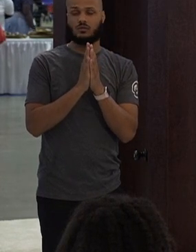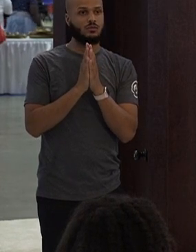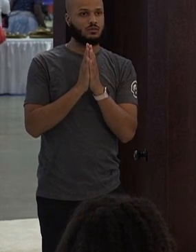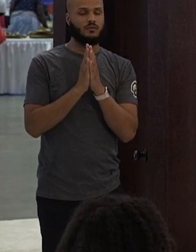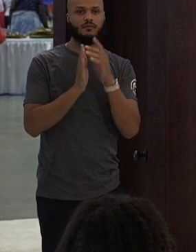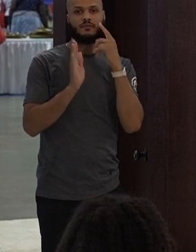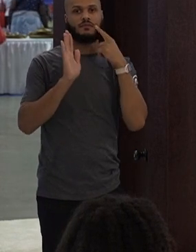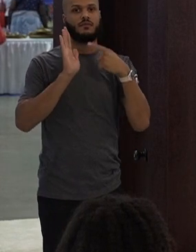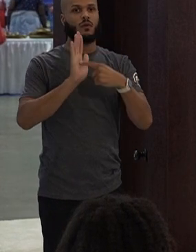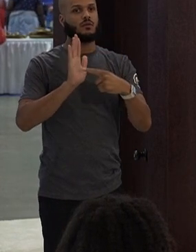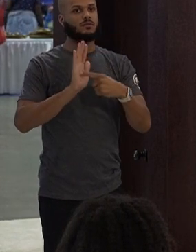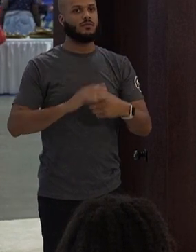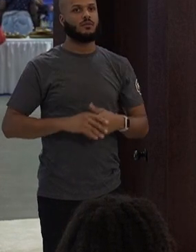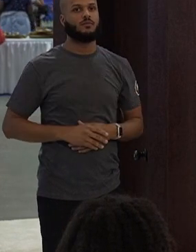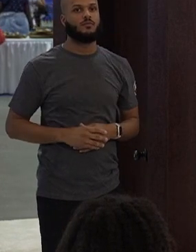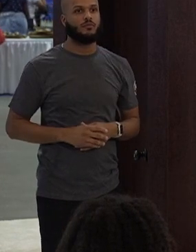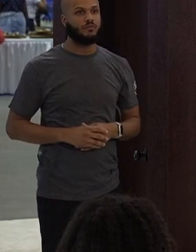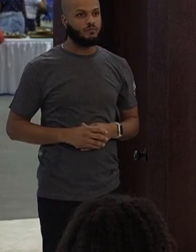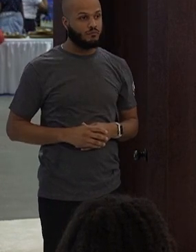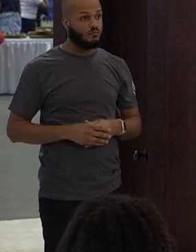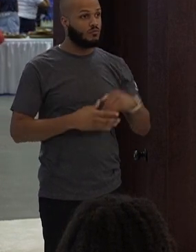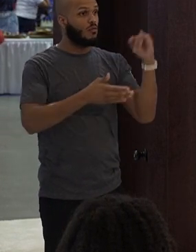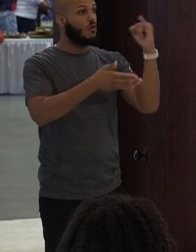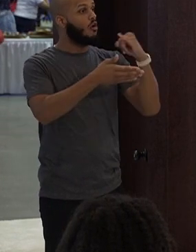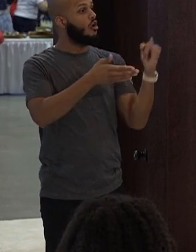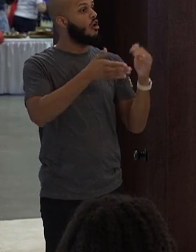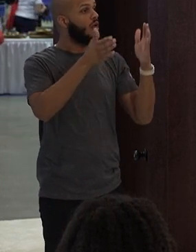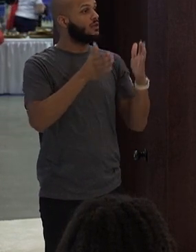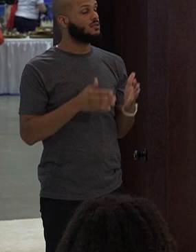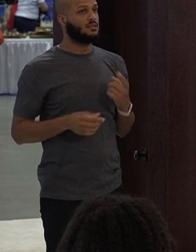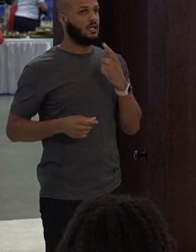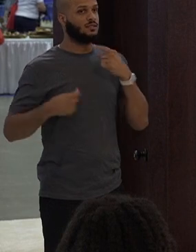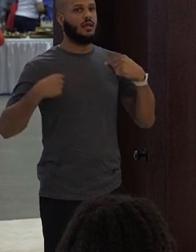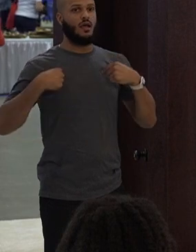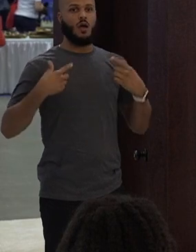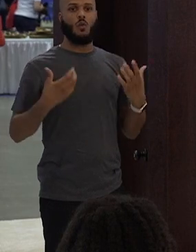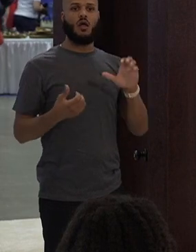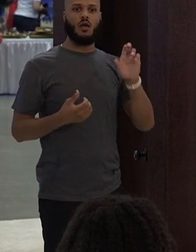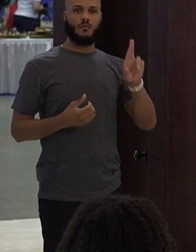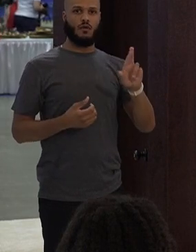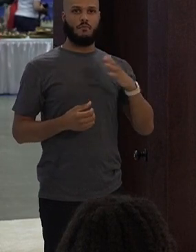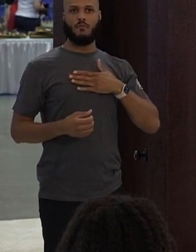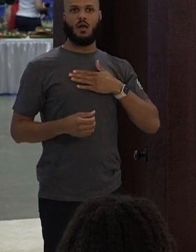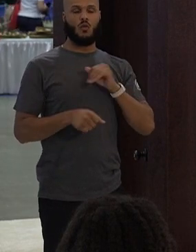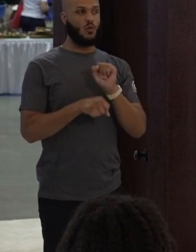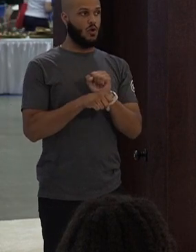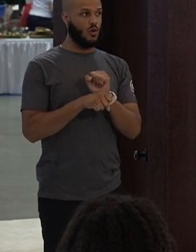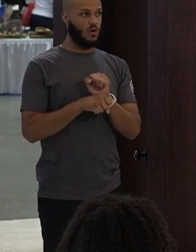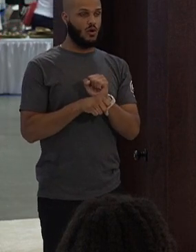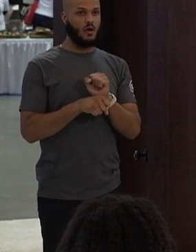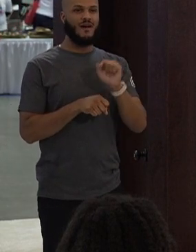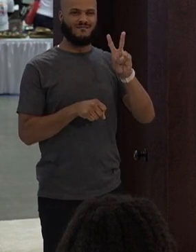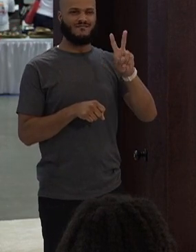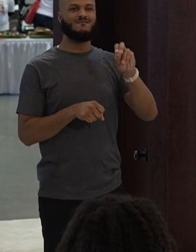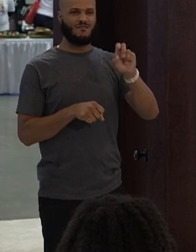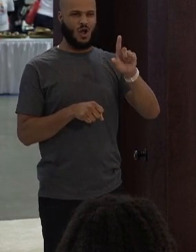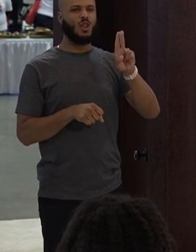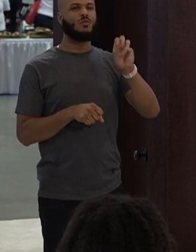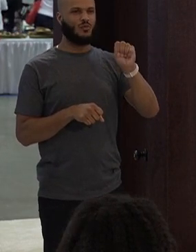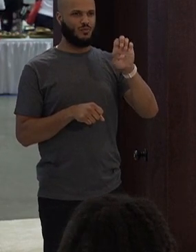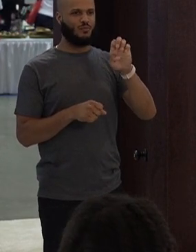For example, if an artist says they want to copyright their work, volume? Okay,